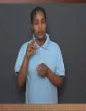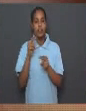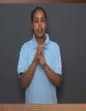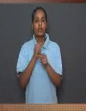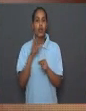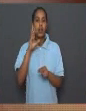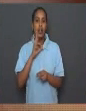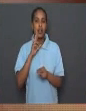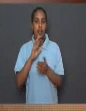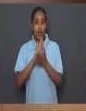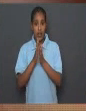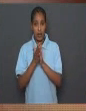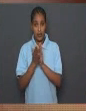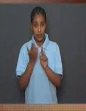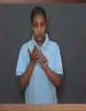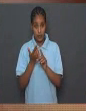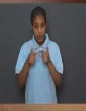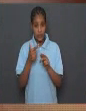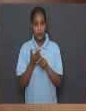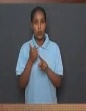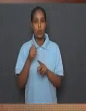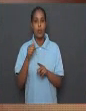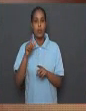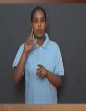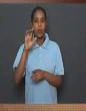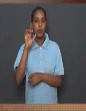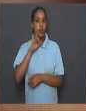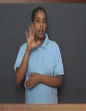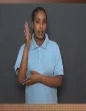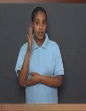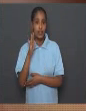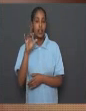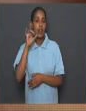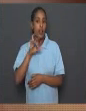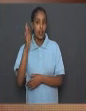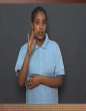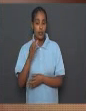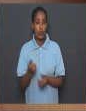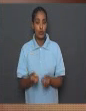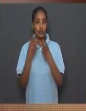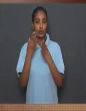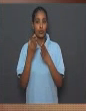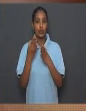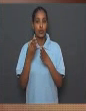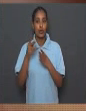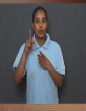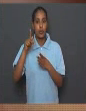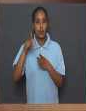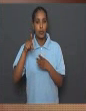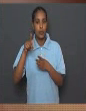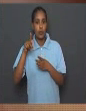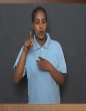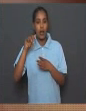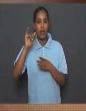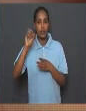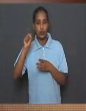natural rubber comes from latex. Latex is mostly polymerized